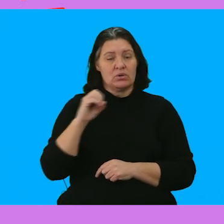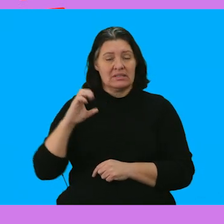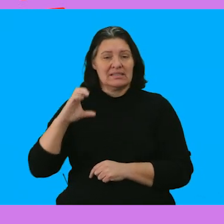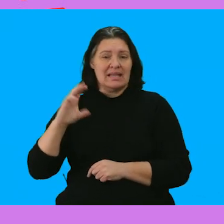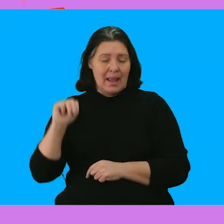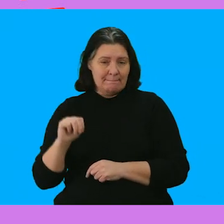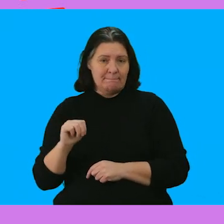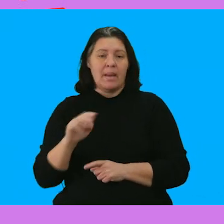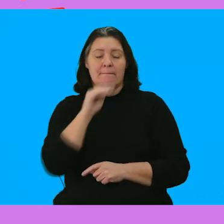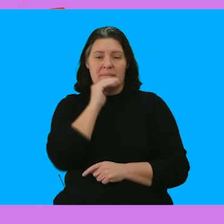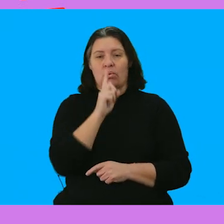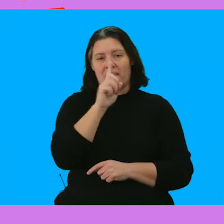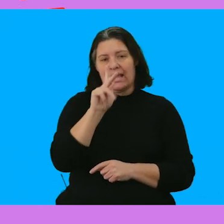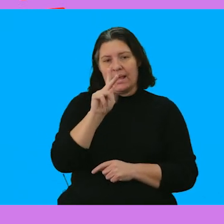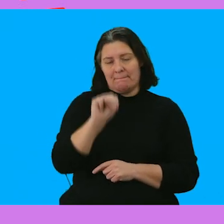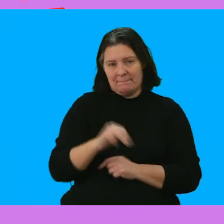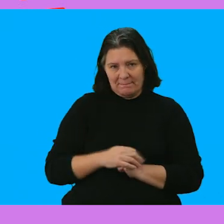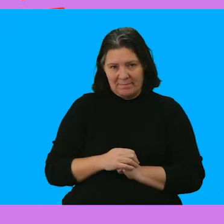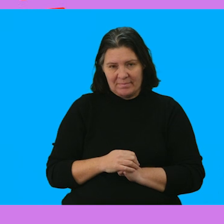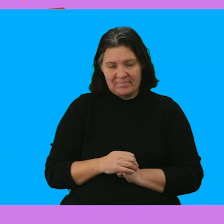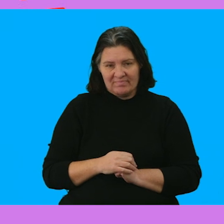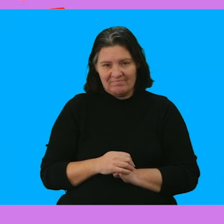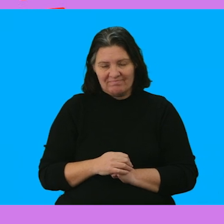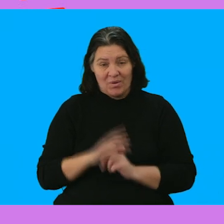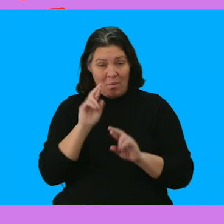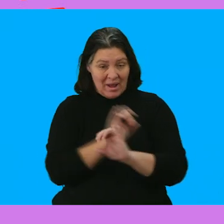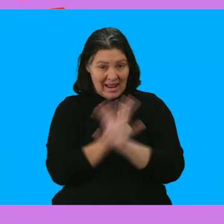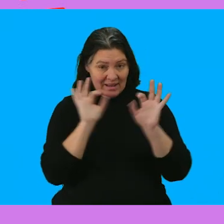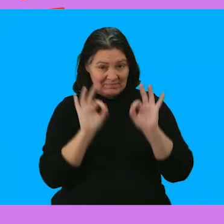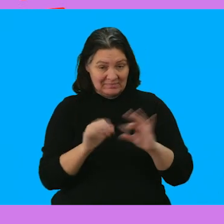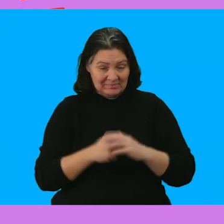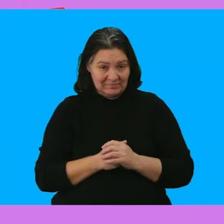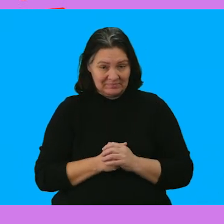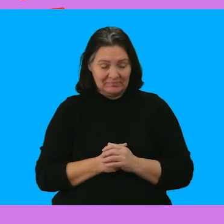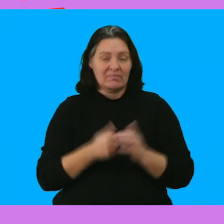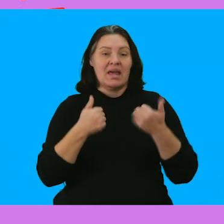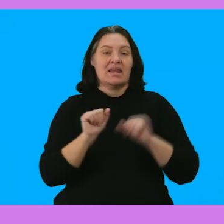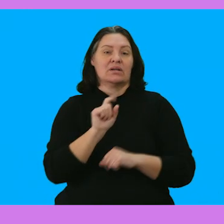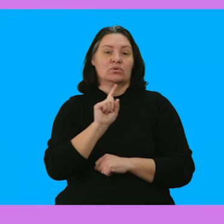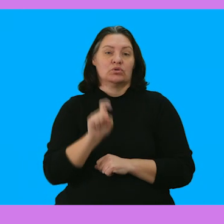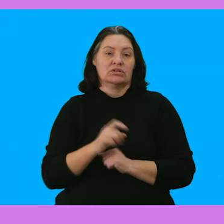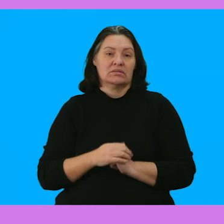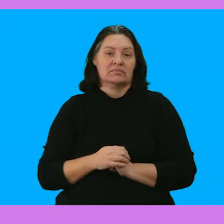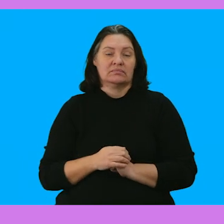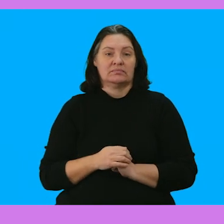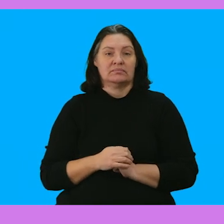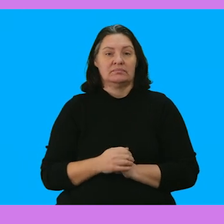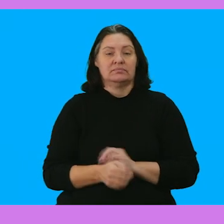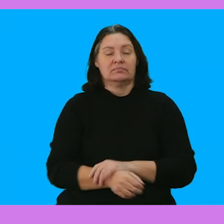100,000 centimeters equals 1 kilometer. Guys, I hope that is clear. Our next